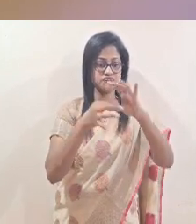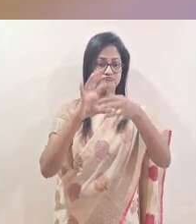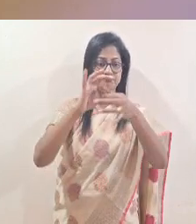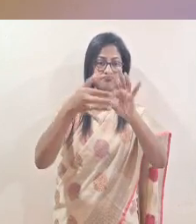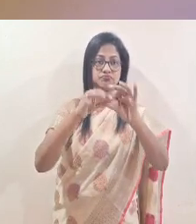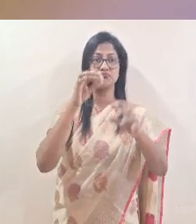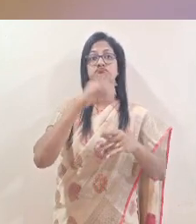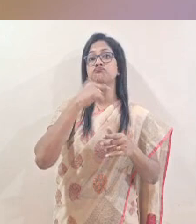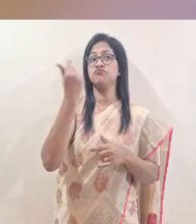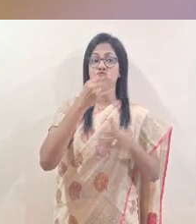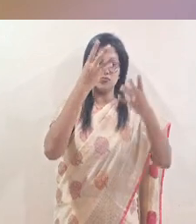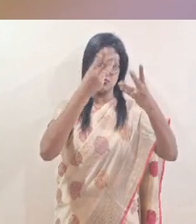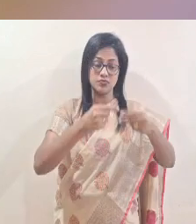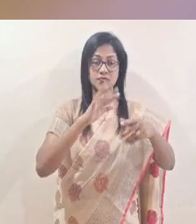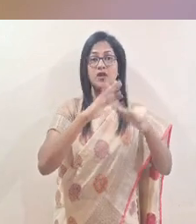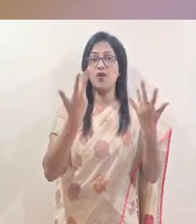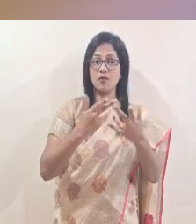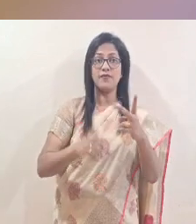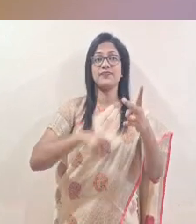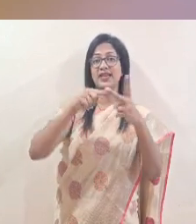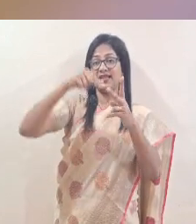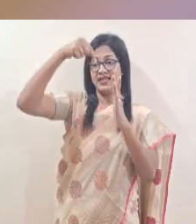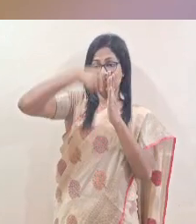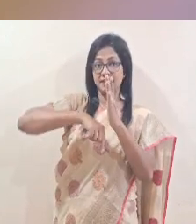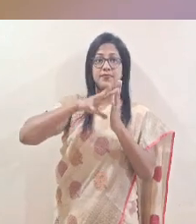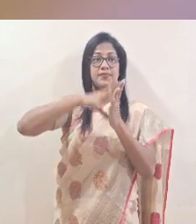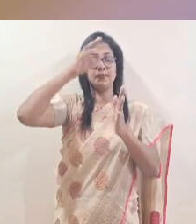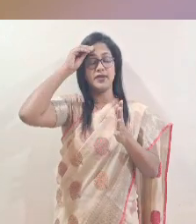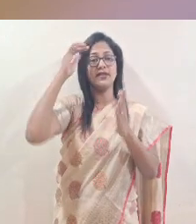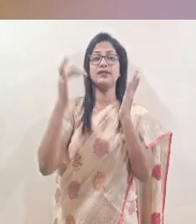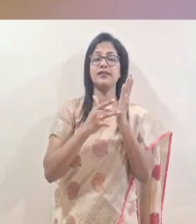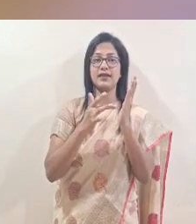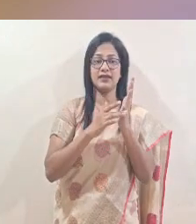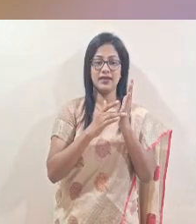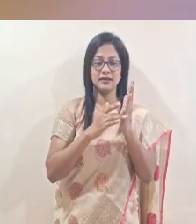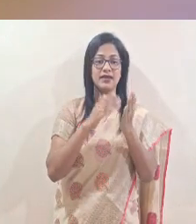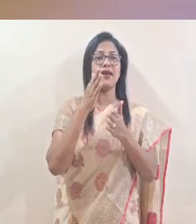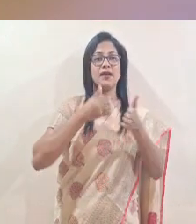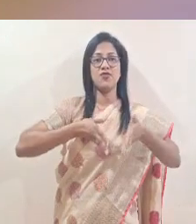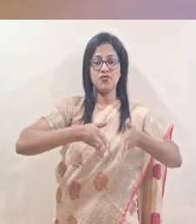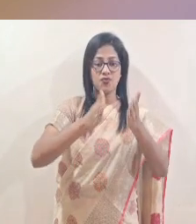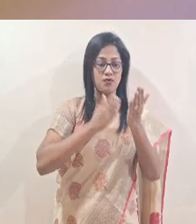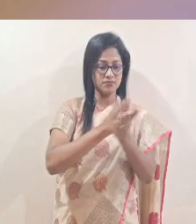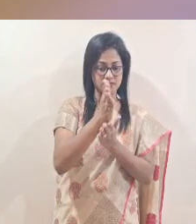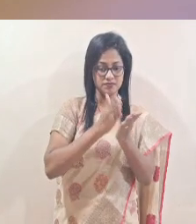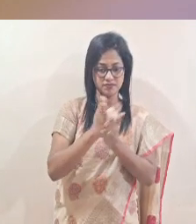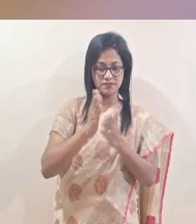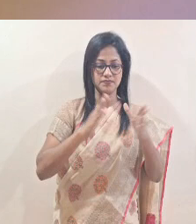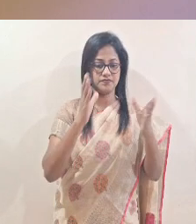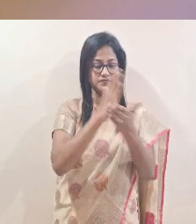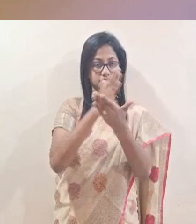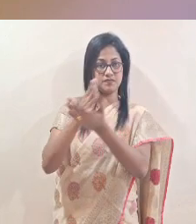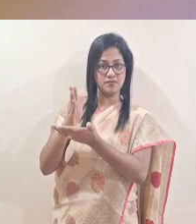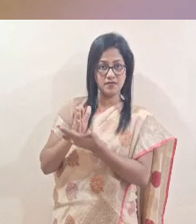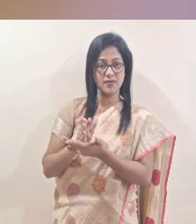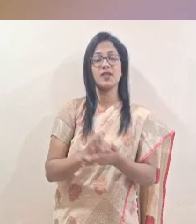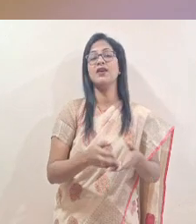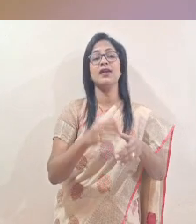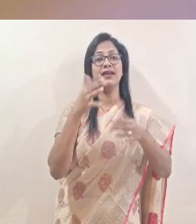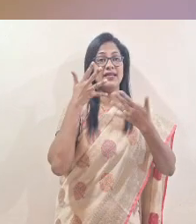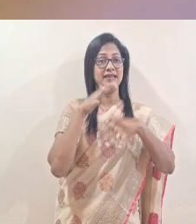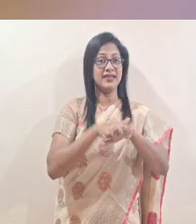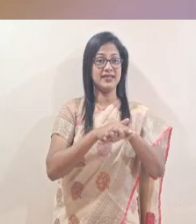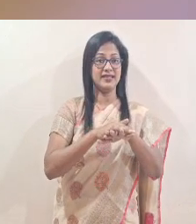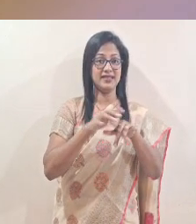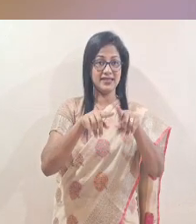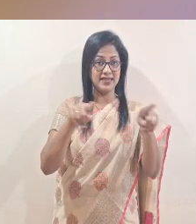be quantified. Through deep learning technique, I will classify the road network pattern. And integrated land use transport is very